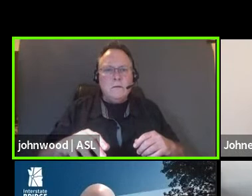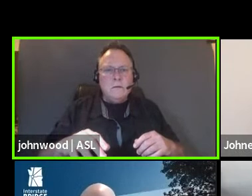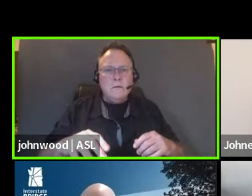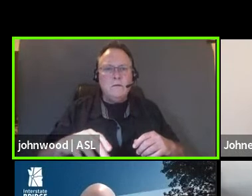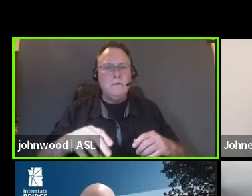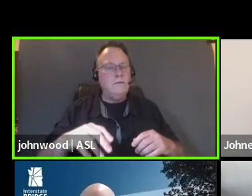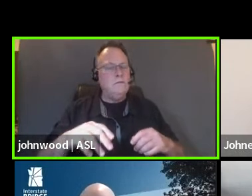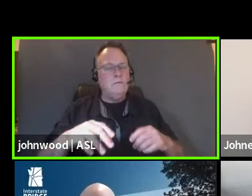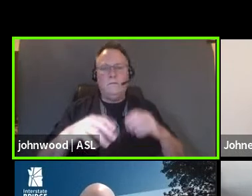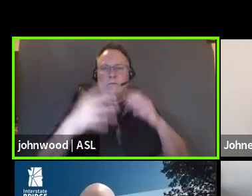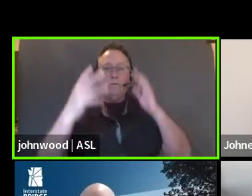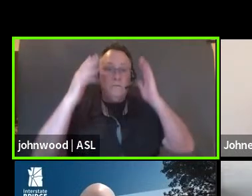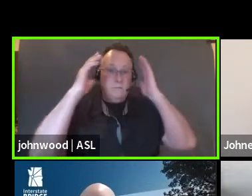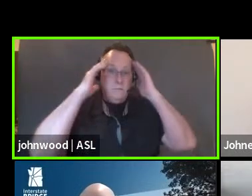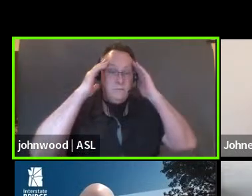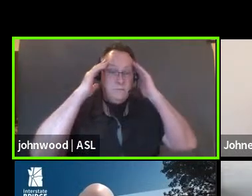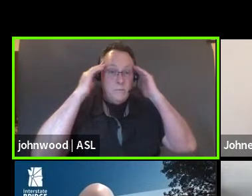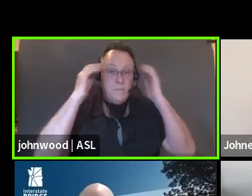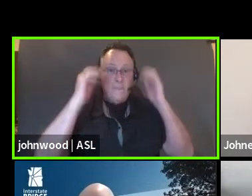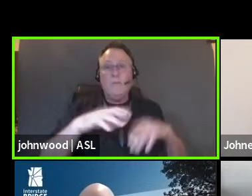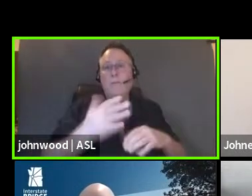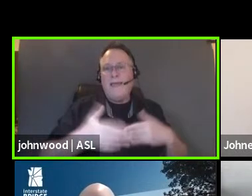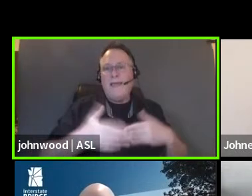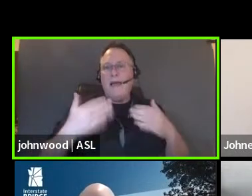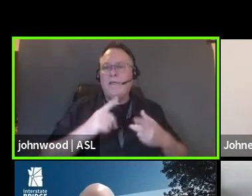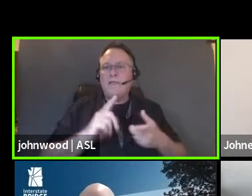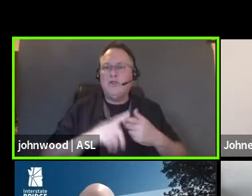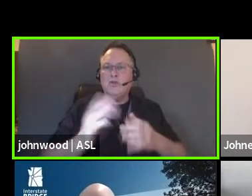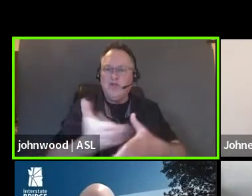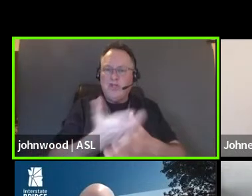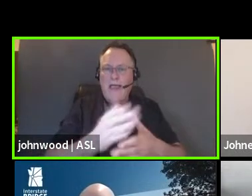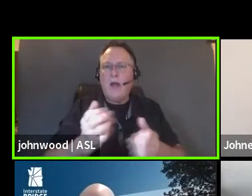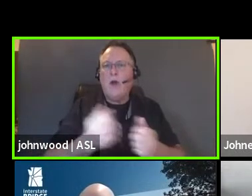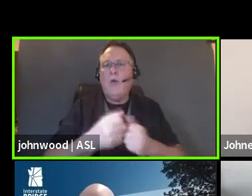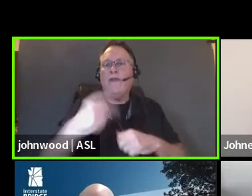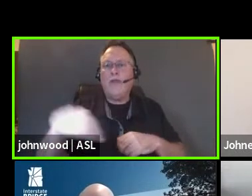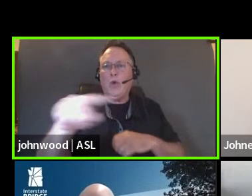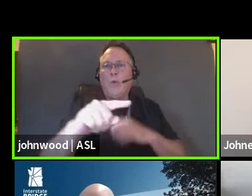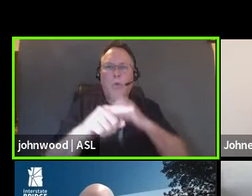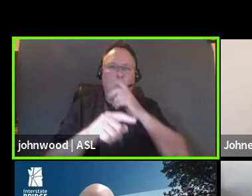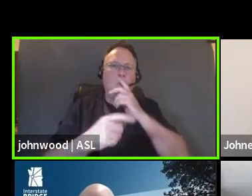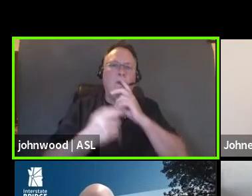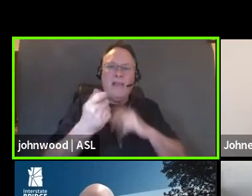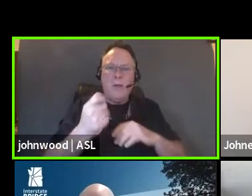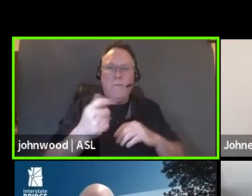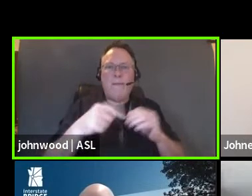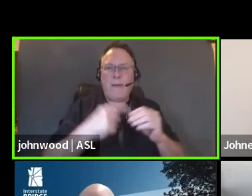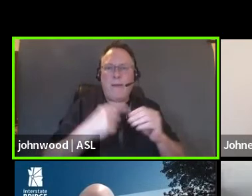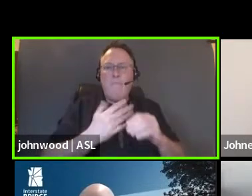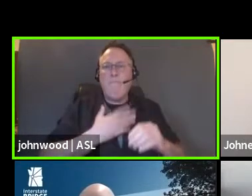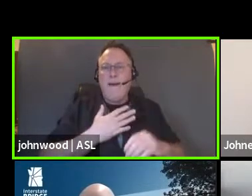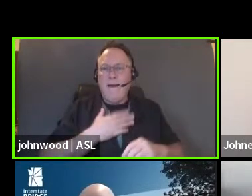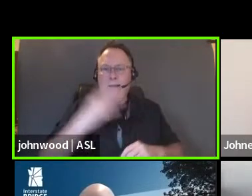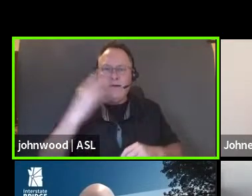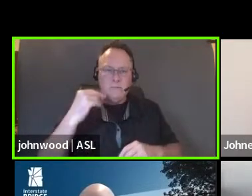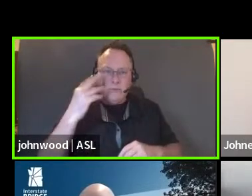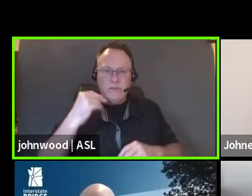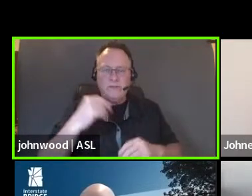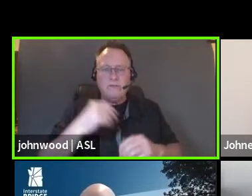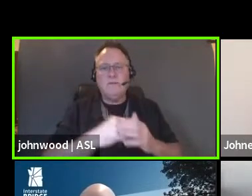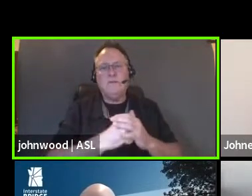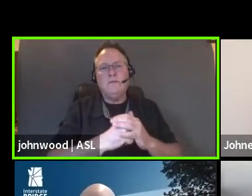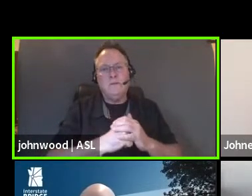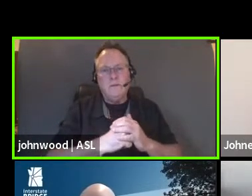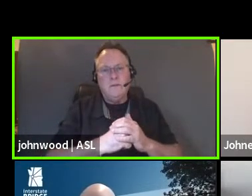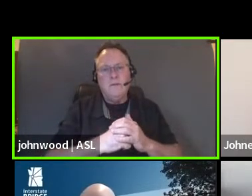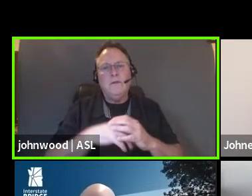will be happy to just share with you a little bit about my experience